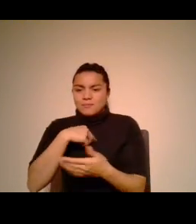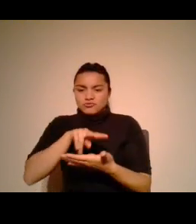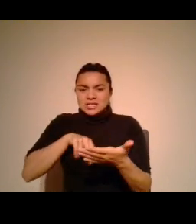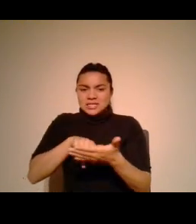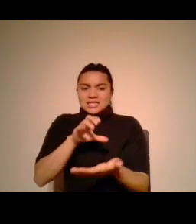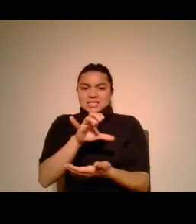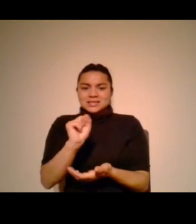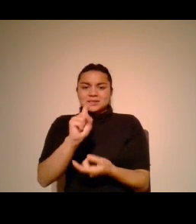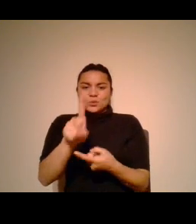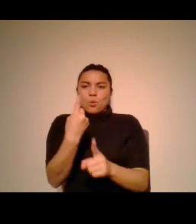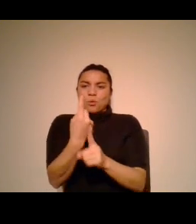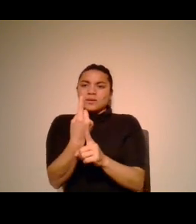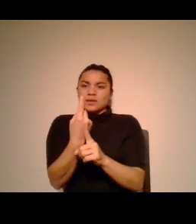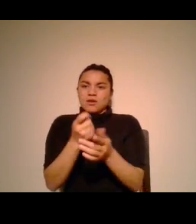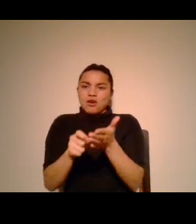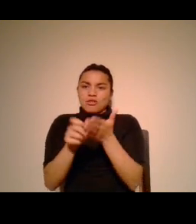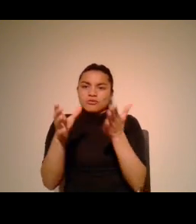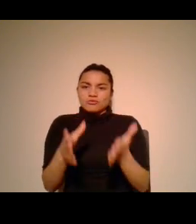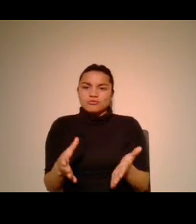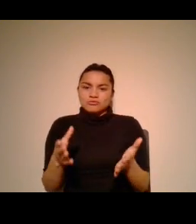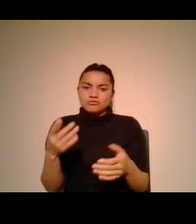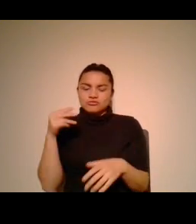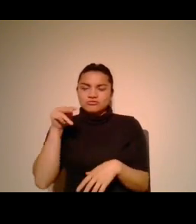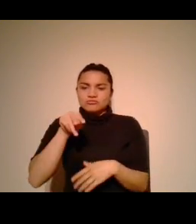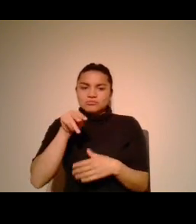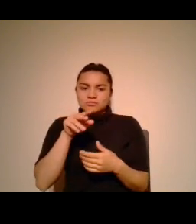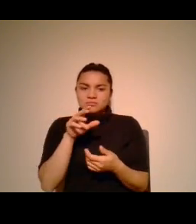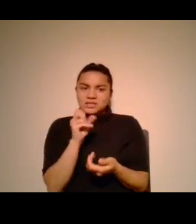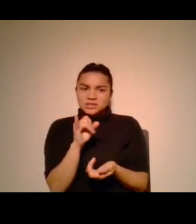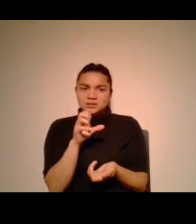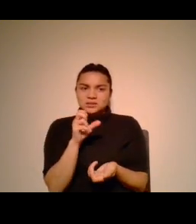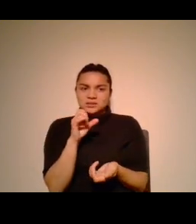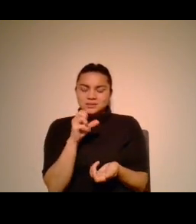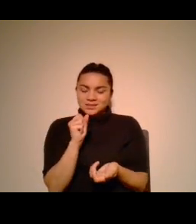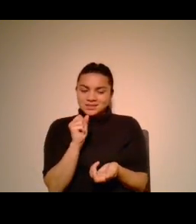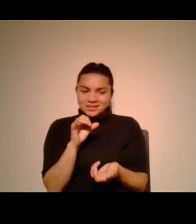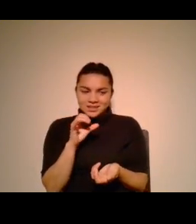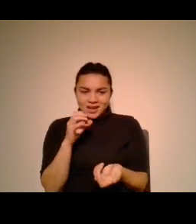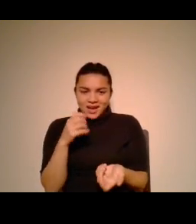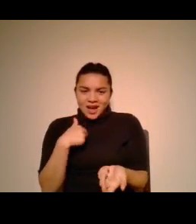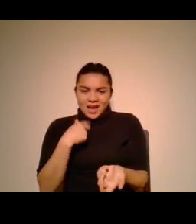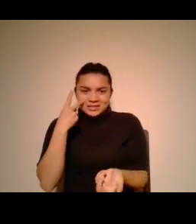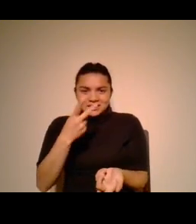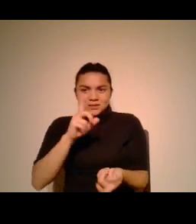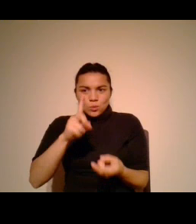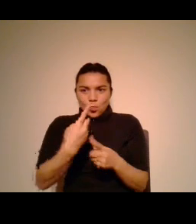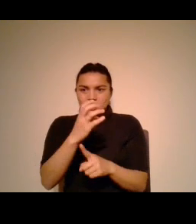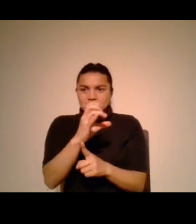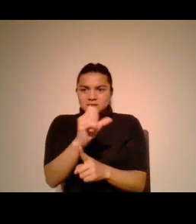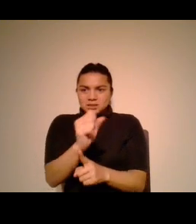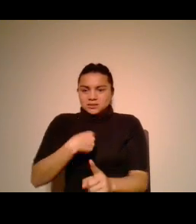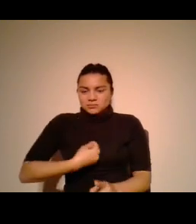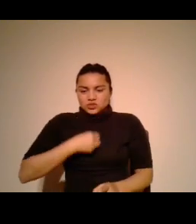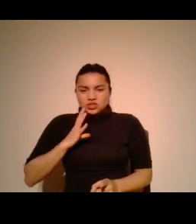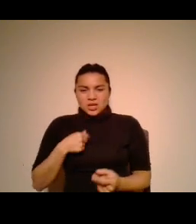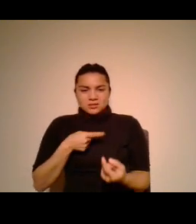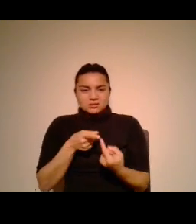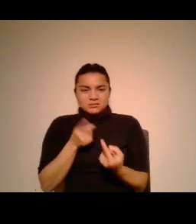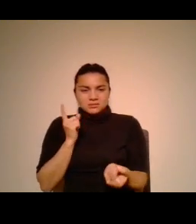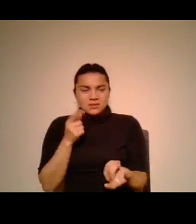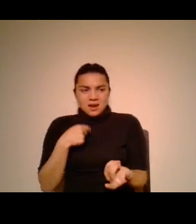me is trans people don't get to be linguists, they get to be objects of study. And that's not something that fosters a good